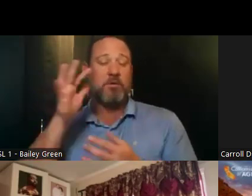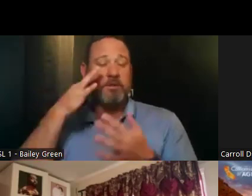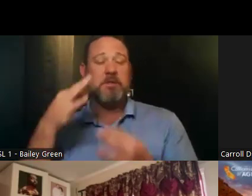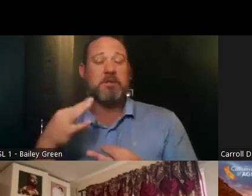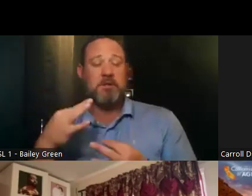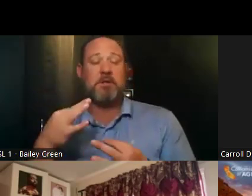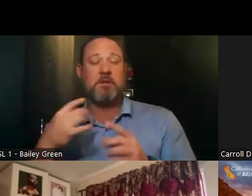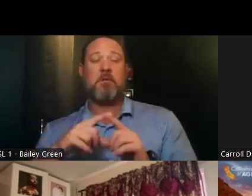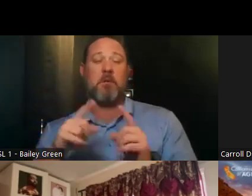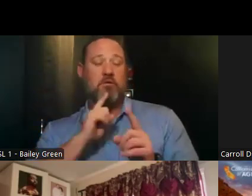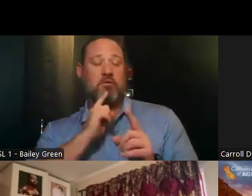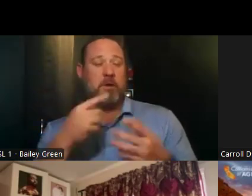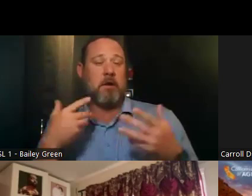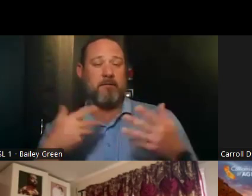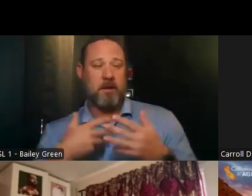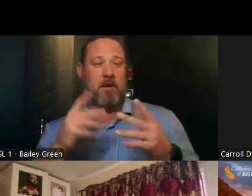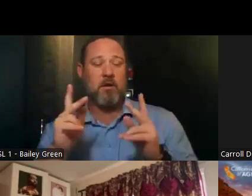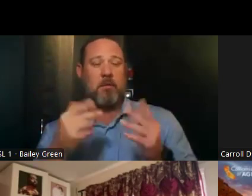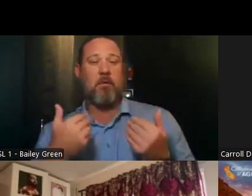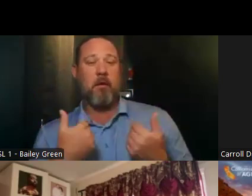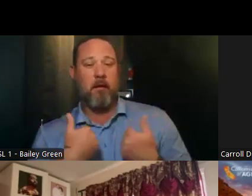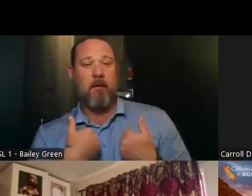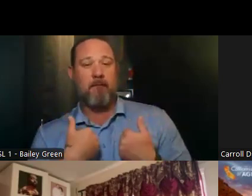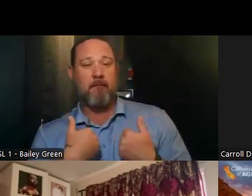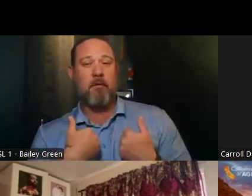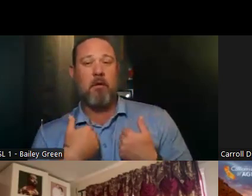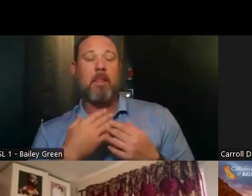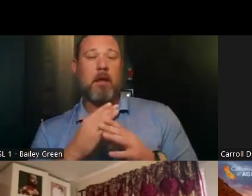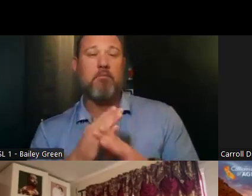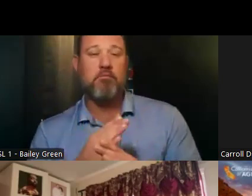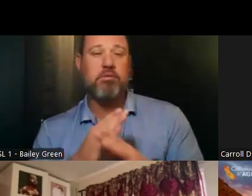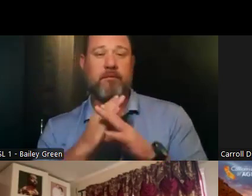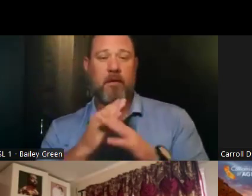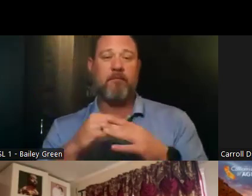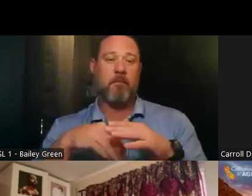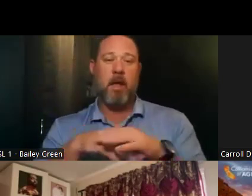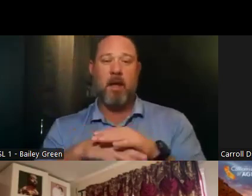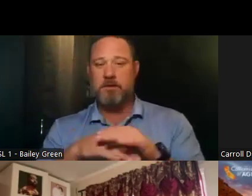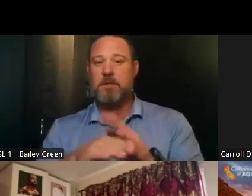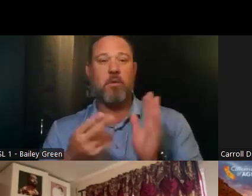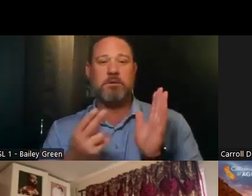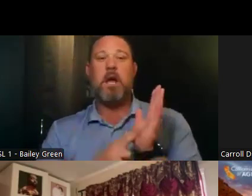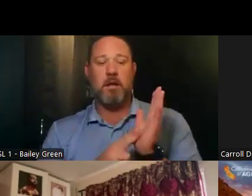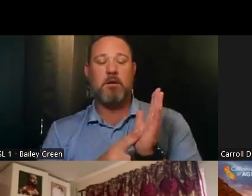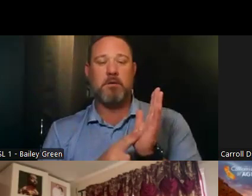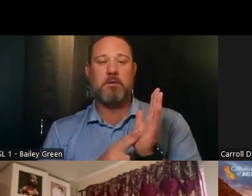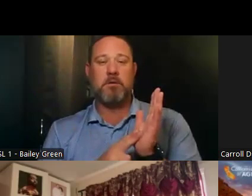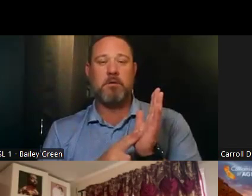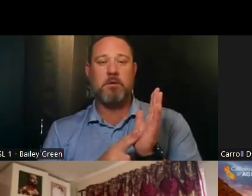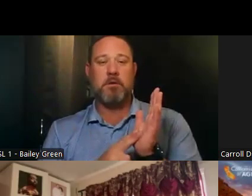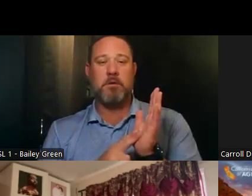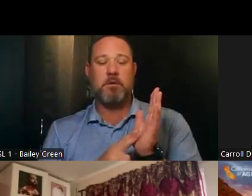very real fear that people have that, prevents them then from accessing or signing up.